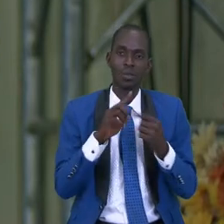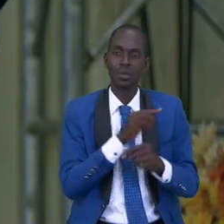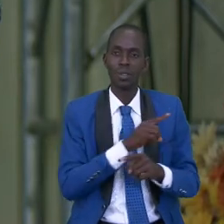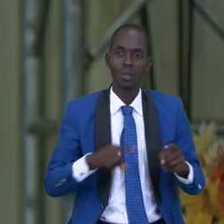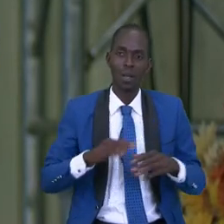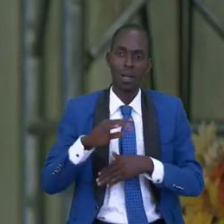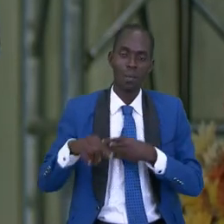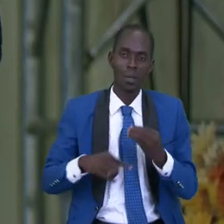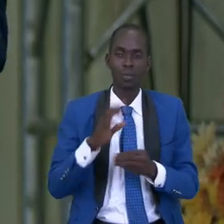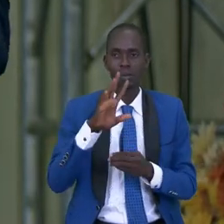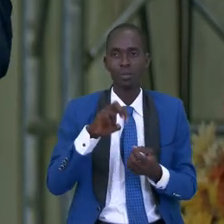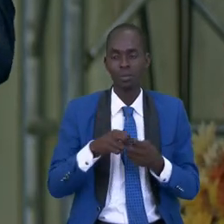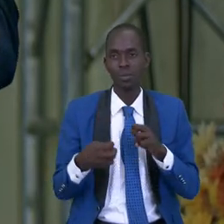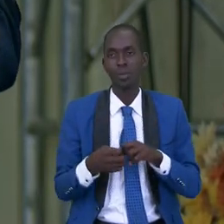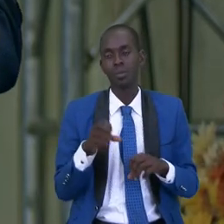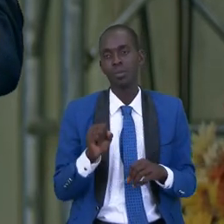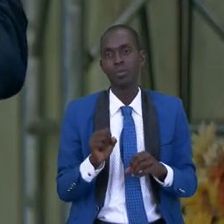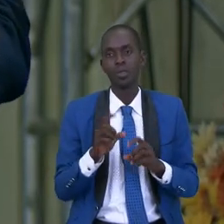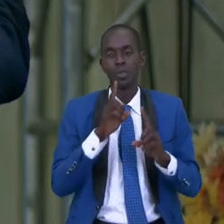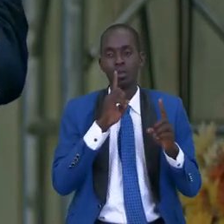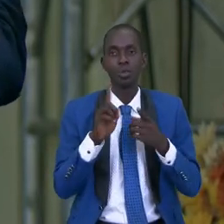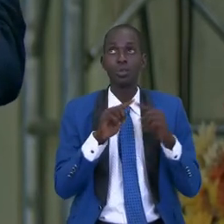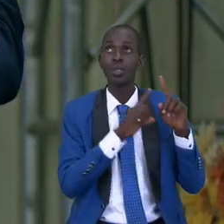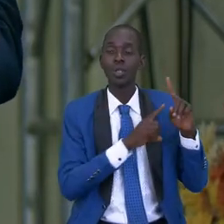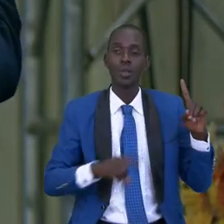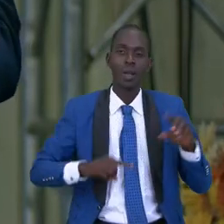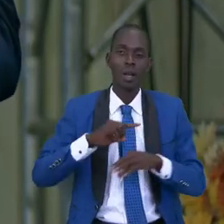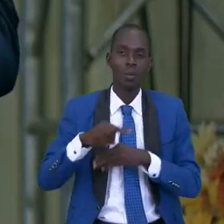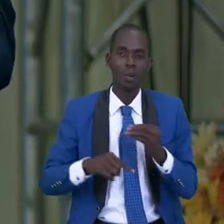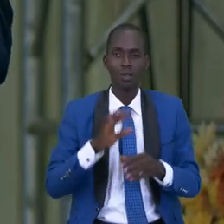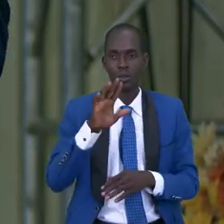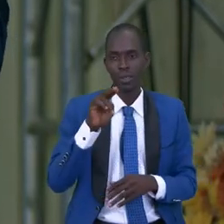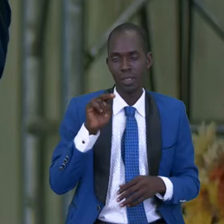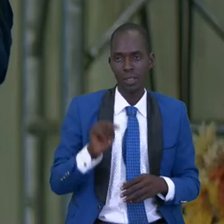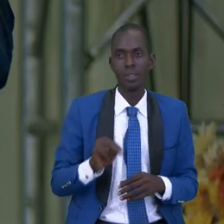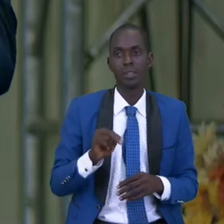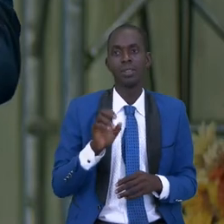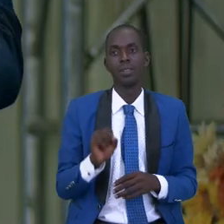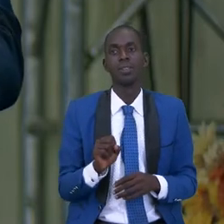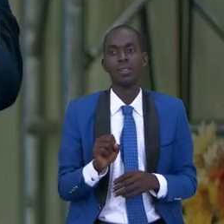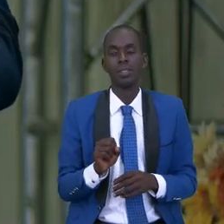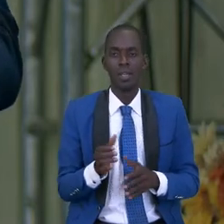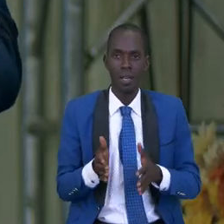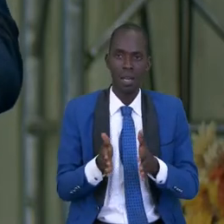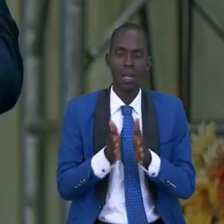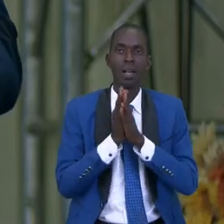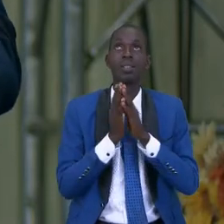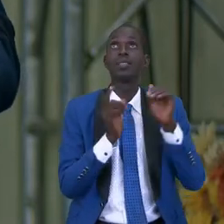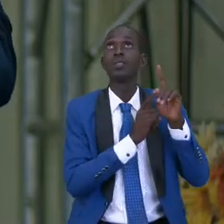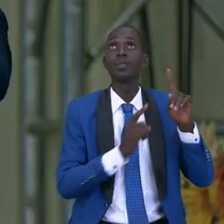our daddy in the Lord is waiting for you. Your miracle is at hand. Get